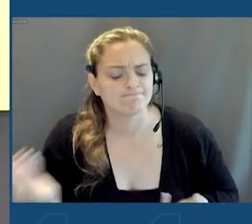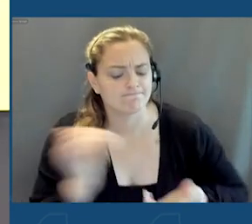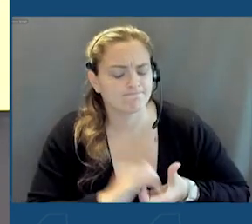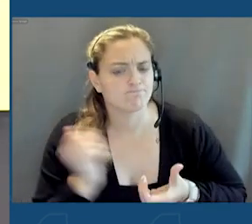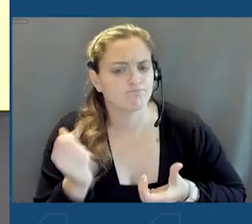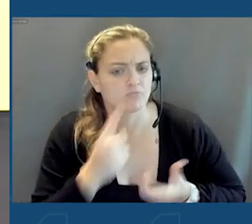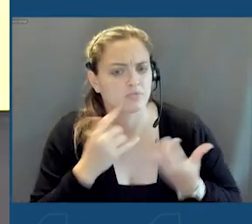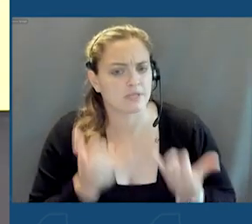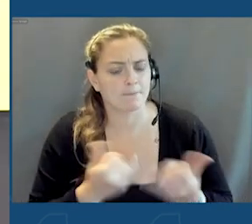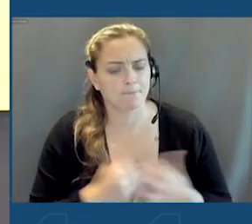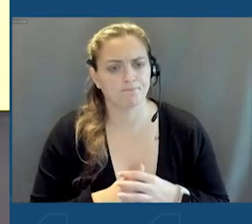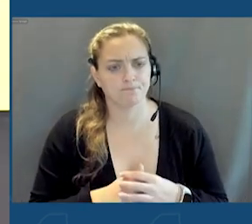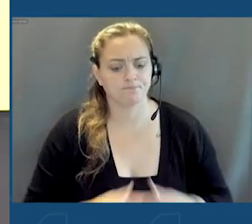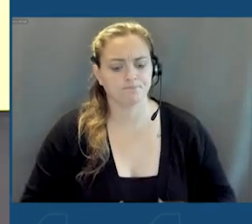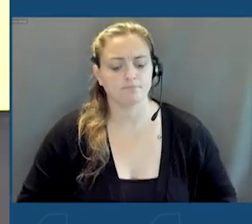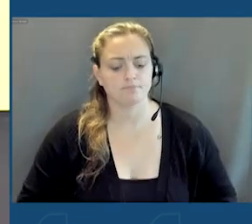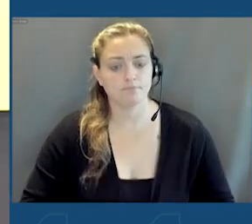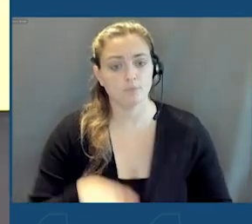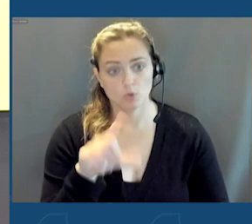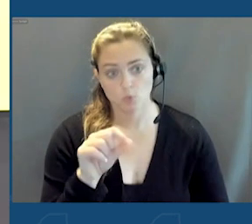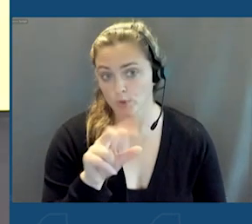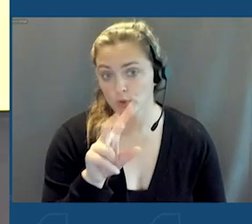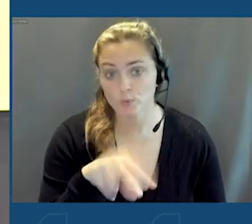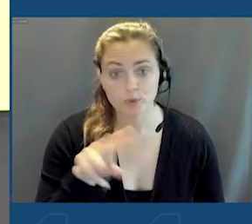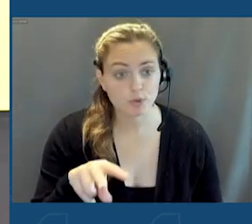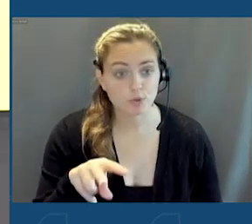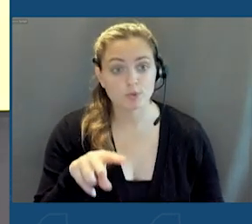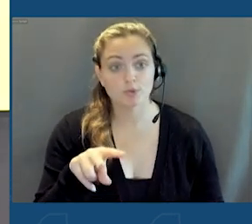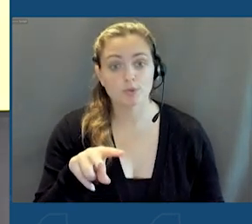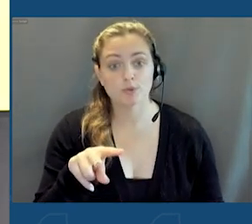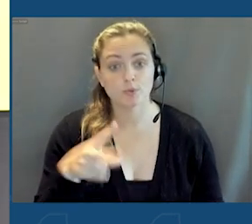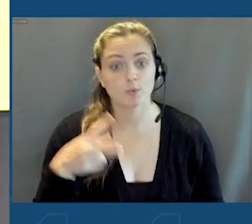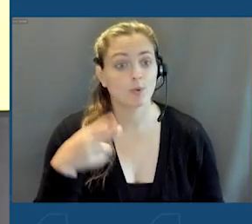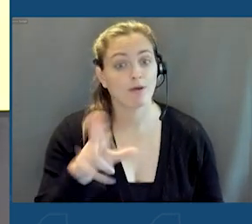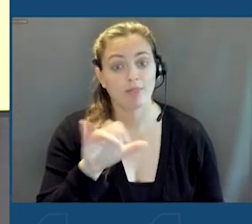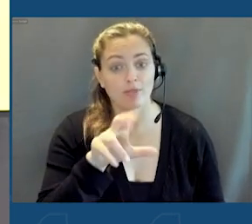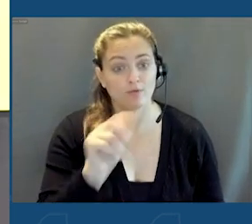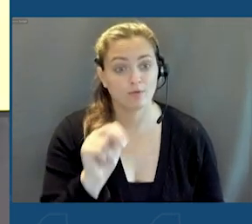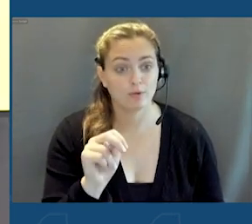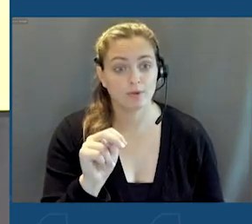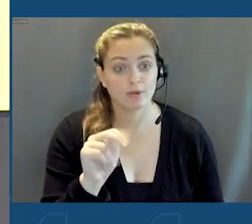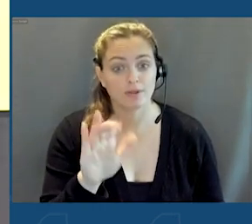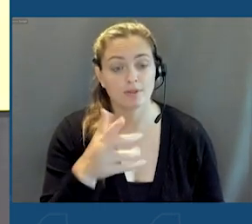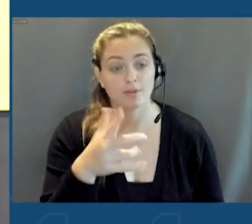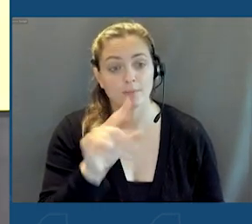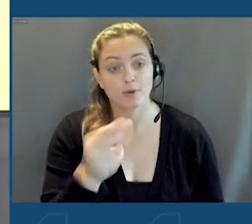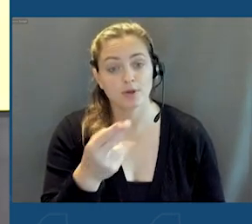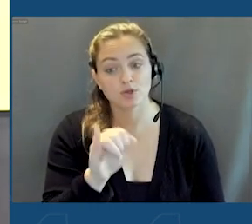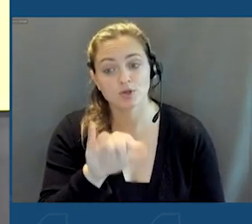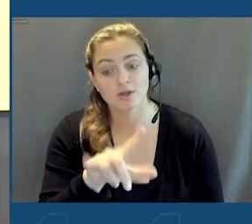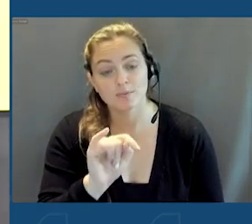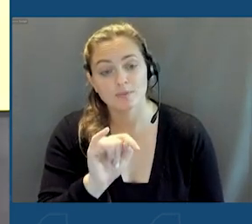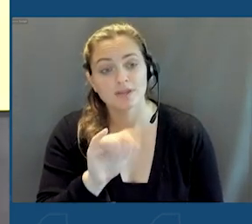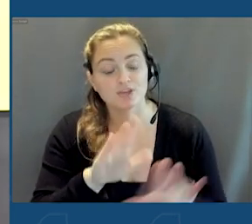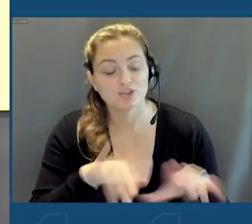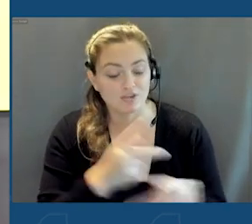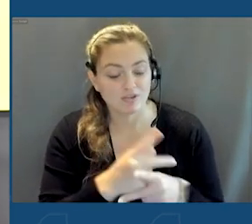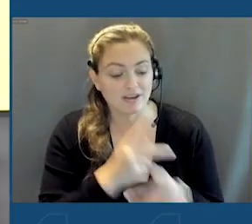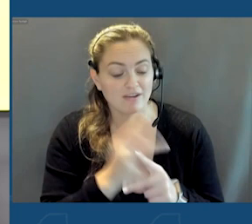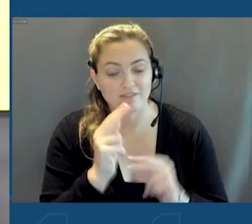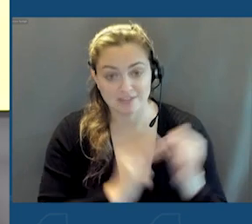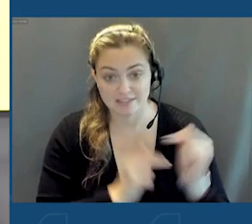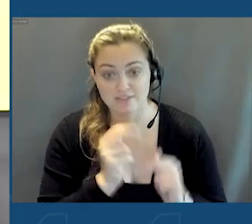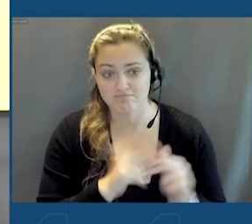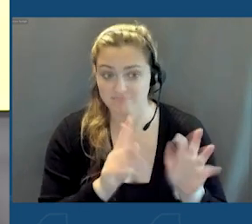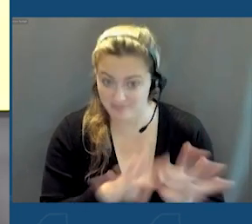today in 2022. We cut the ribbon on the Bridgehampton child care facility. And I'll tell you, this is